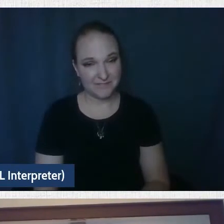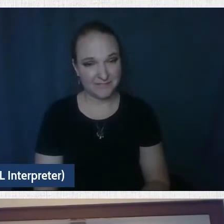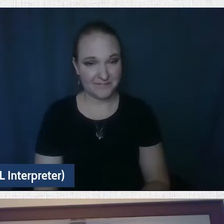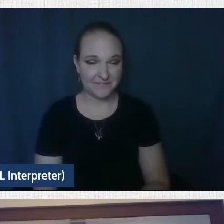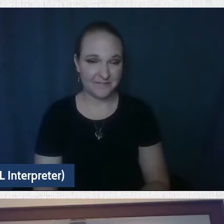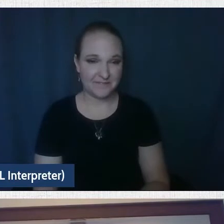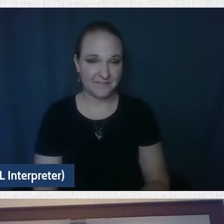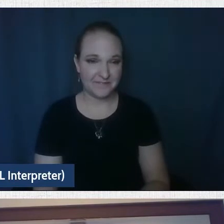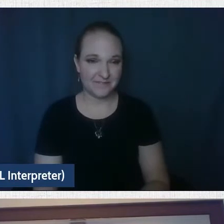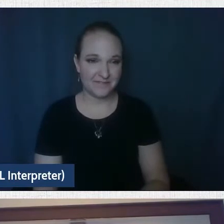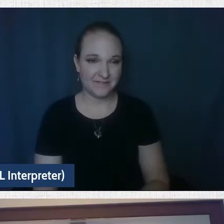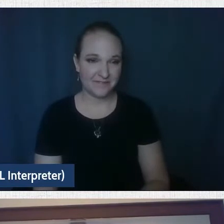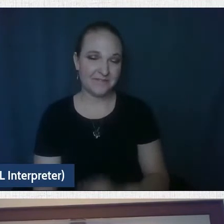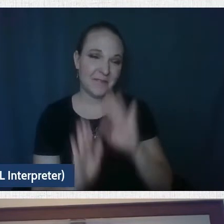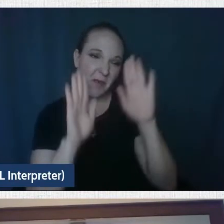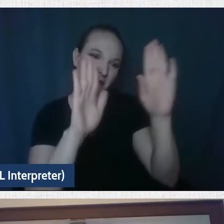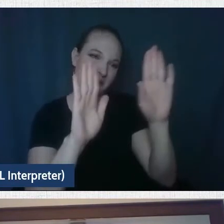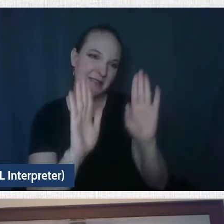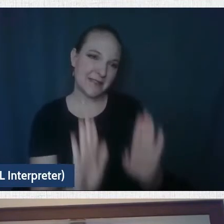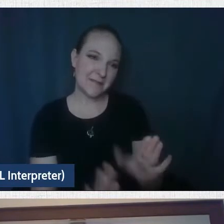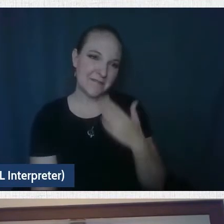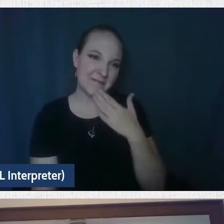That's awesome. Thank you.